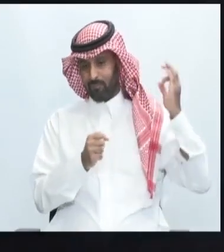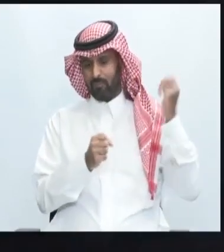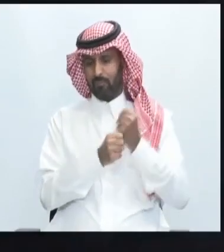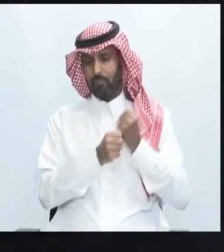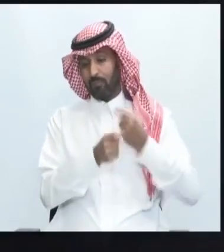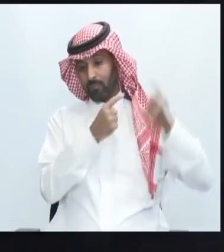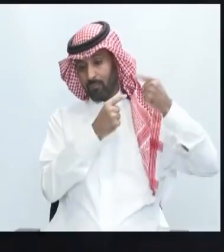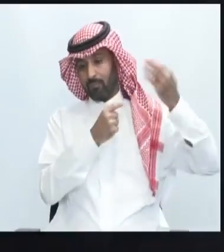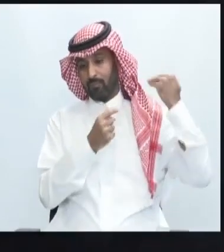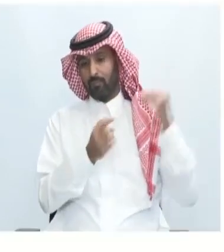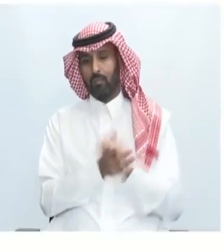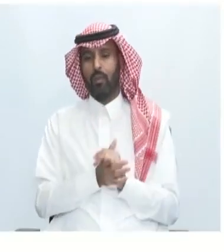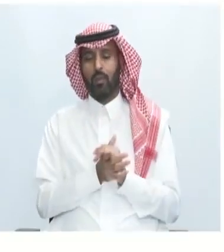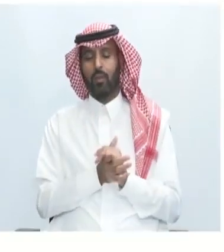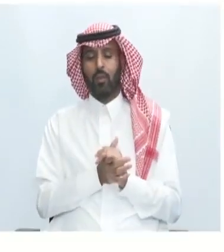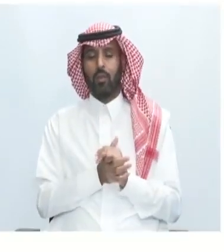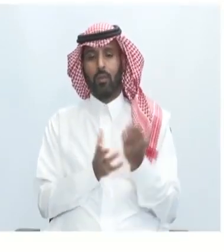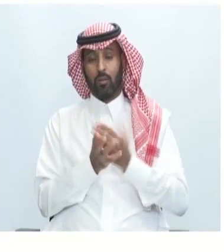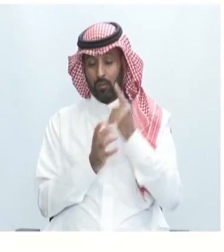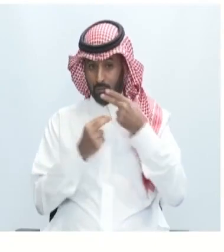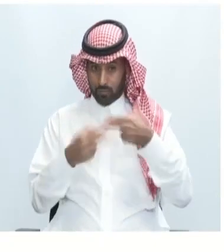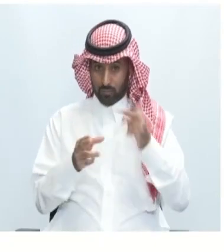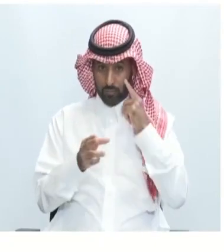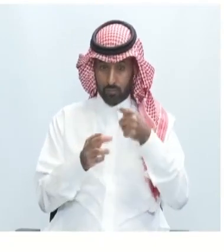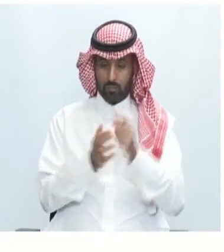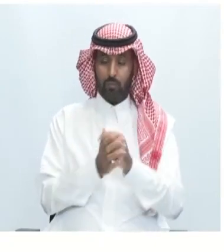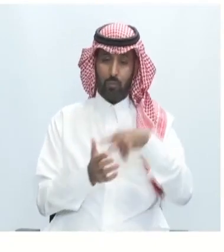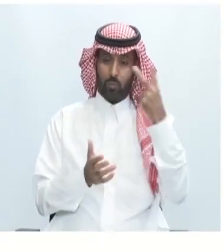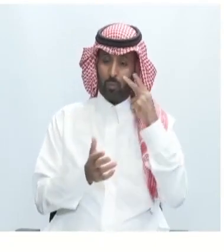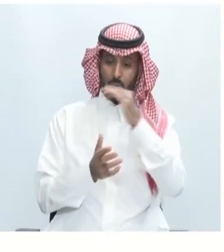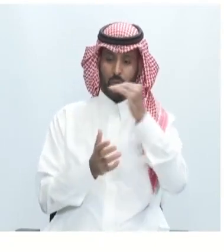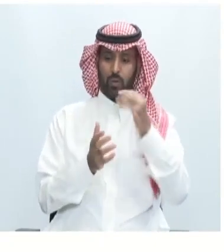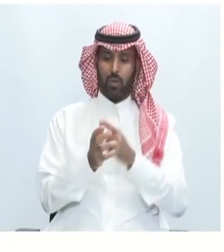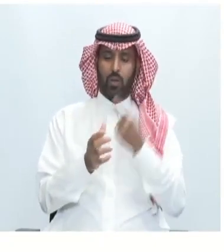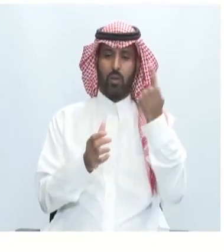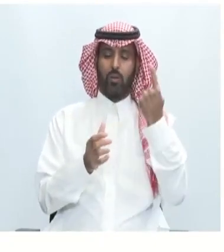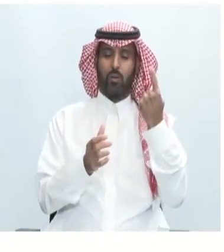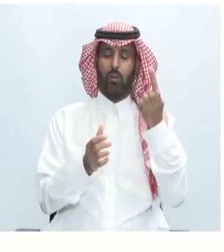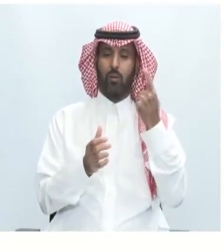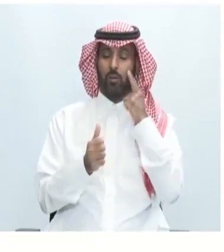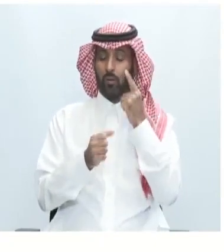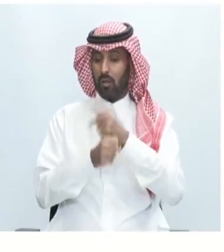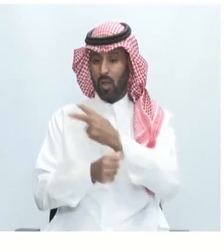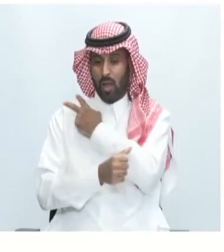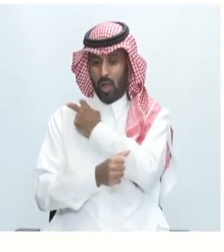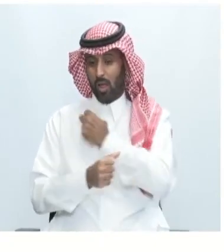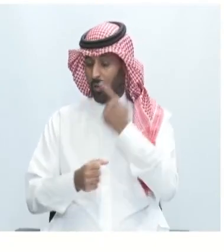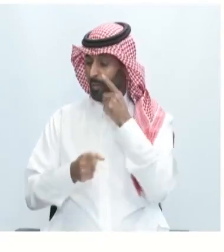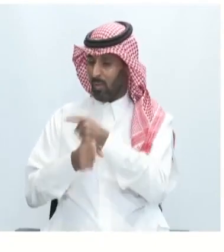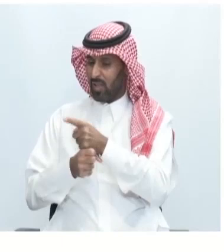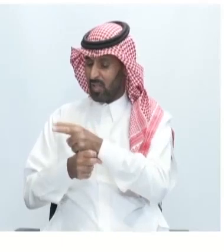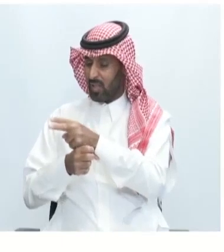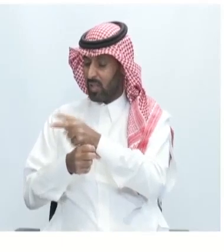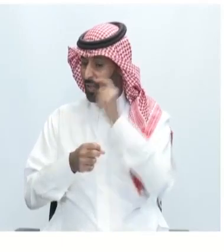the past perfect progressive. In the beginning here, you see two sentences here. The first one, the police accused the